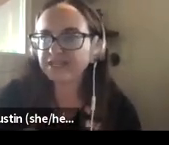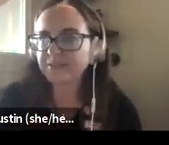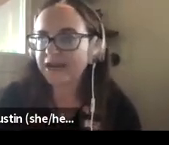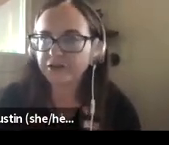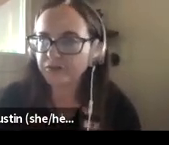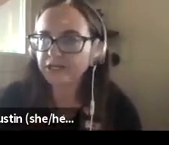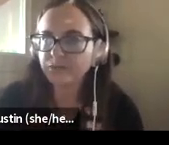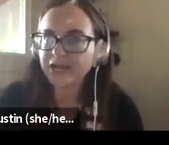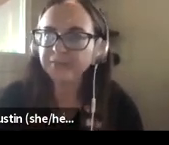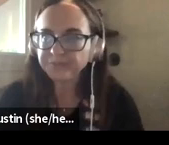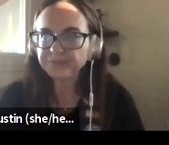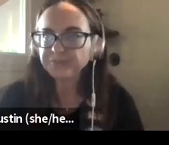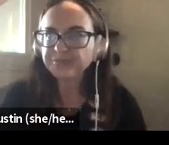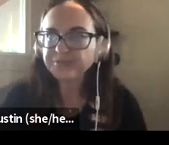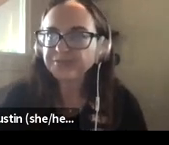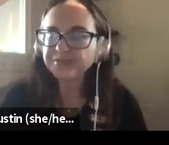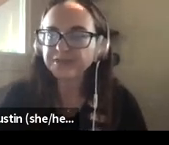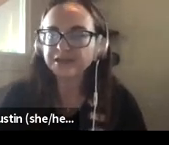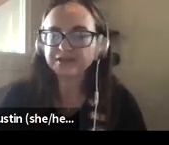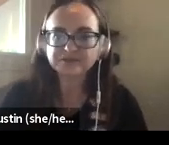Did they inspire you in any way?